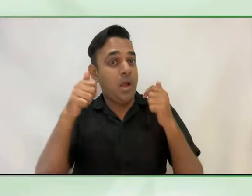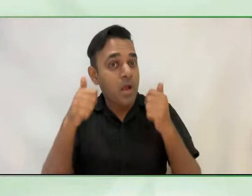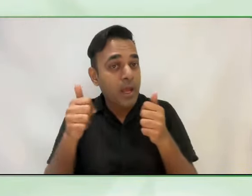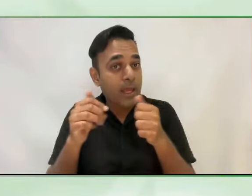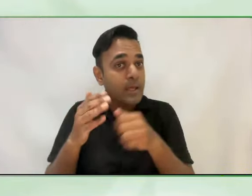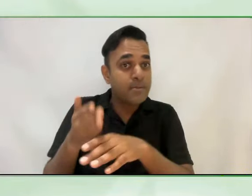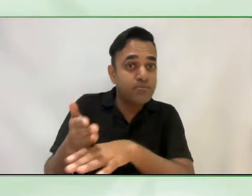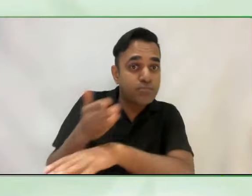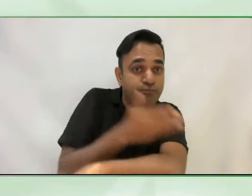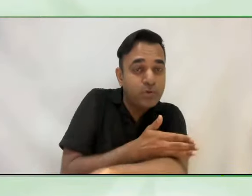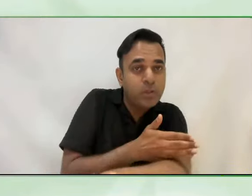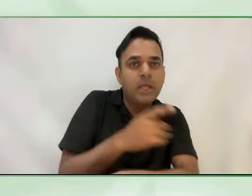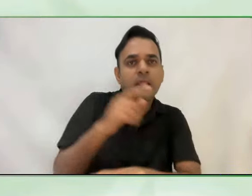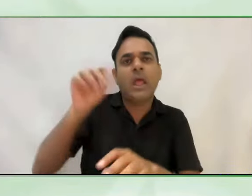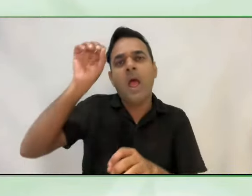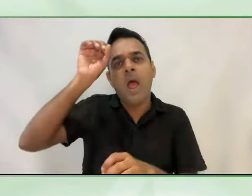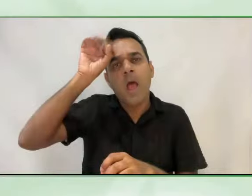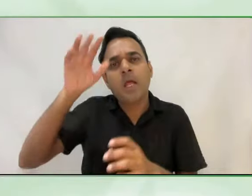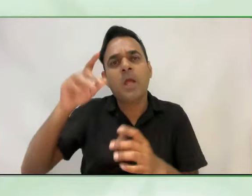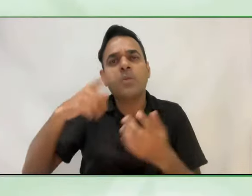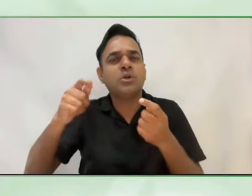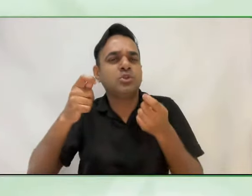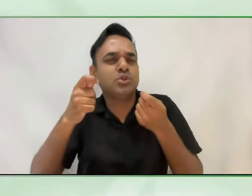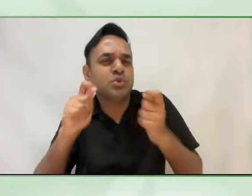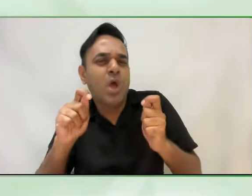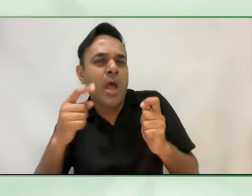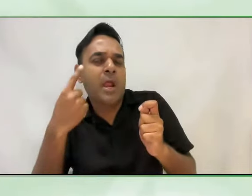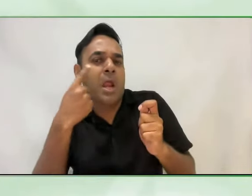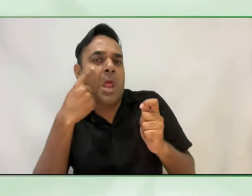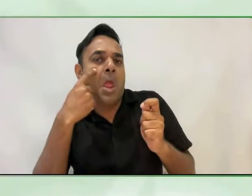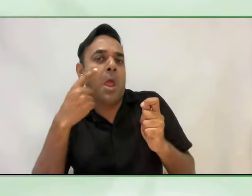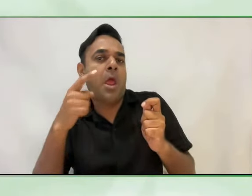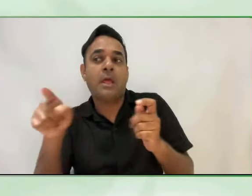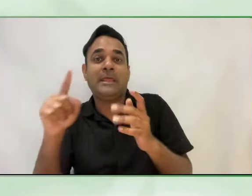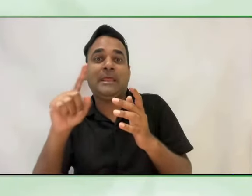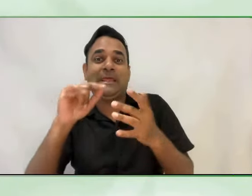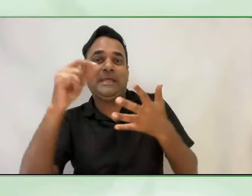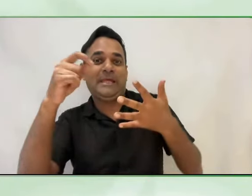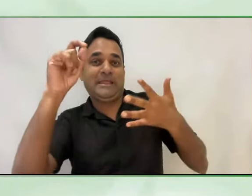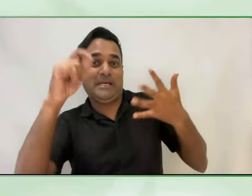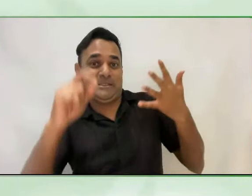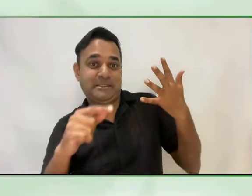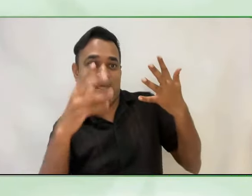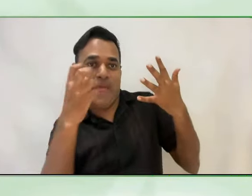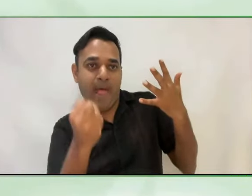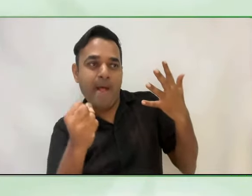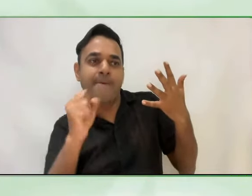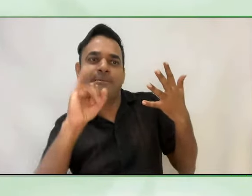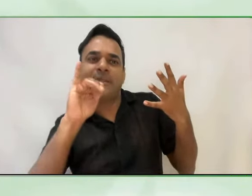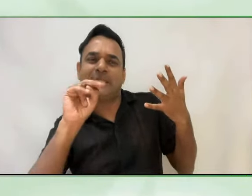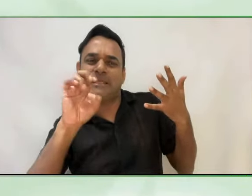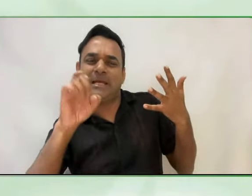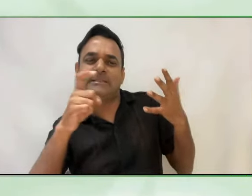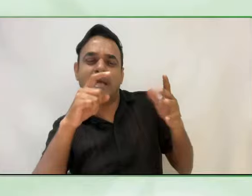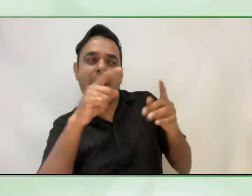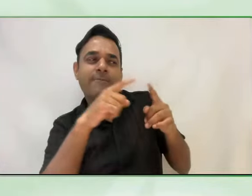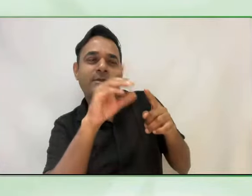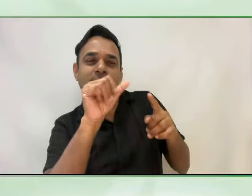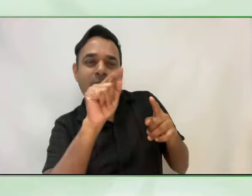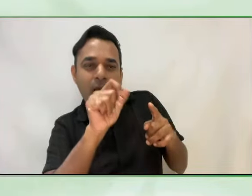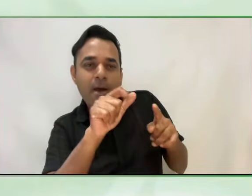And I think it's really, really exciting for us as an organisation, because hopefully we're building buy-in from